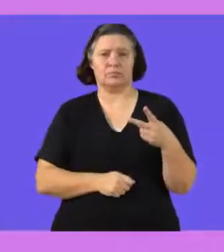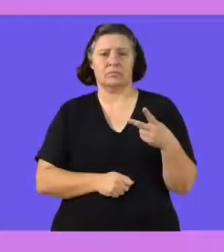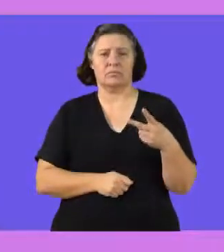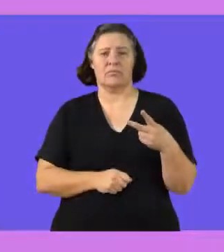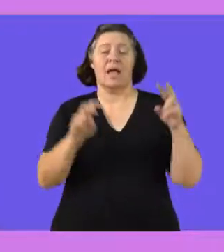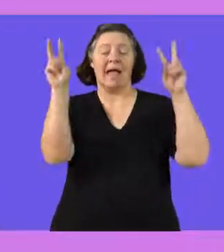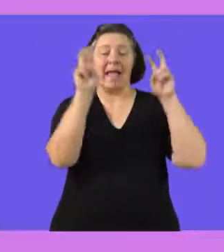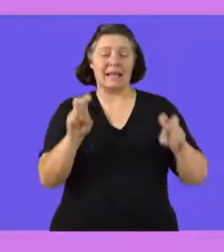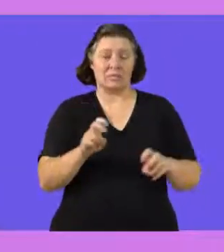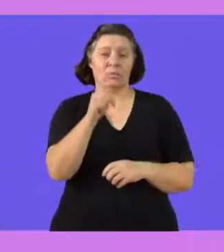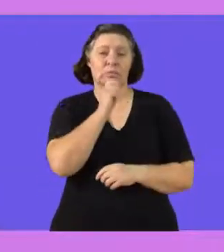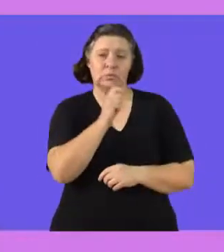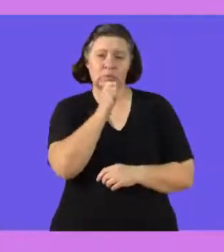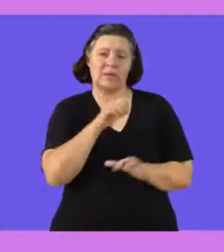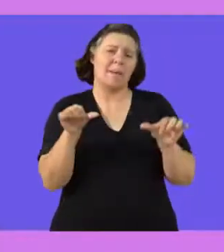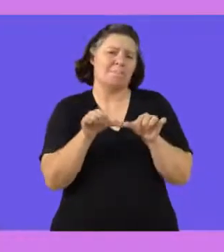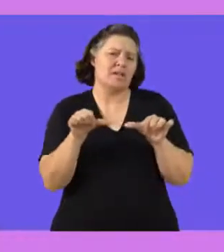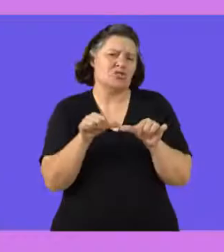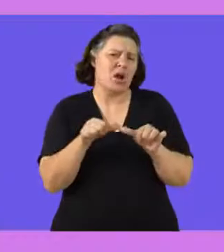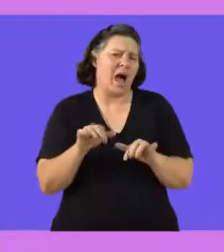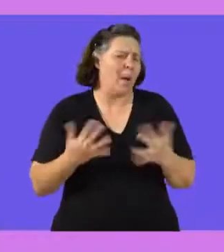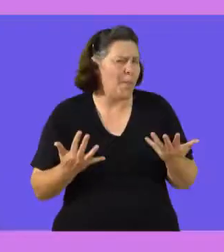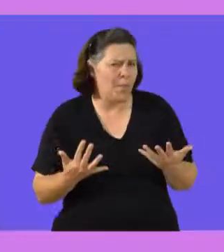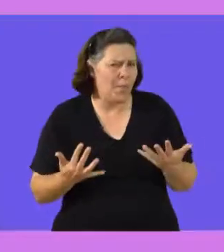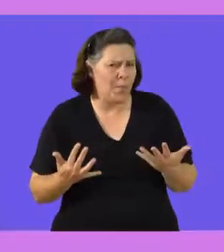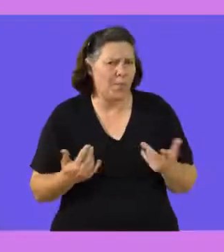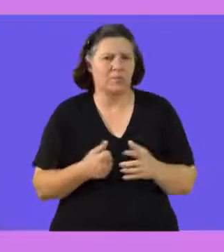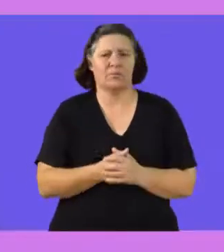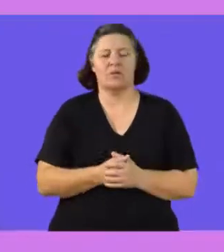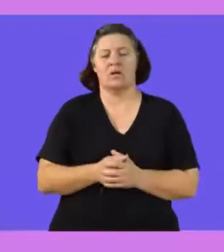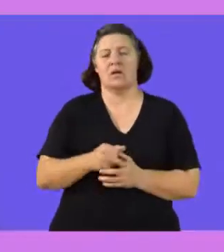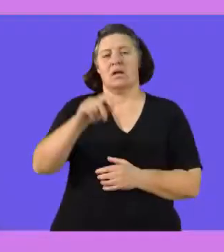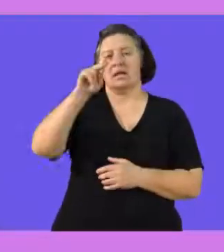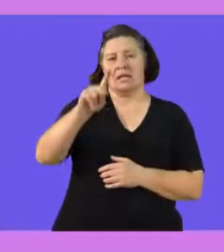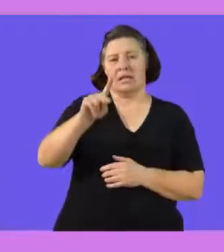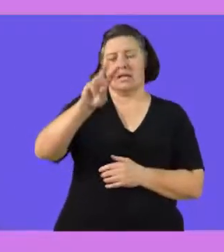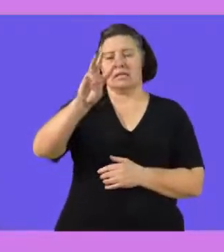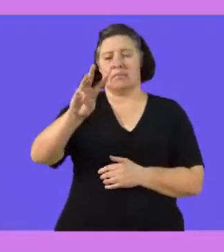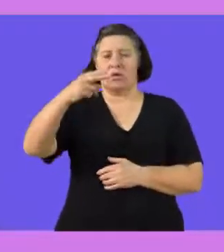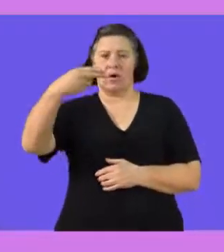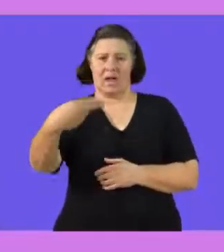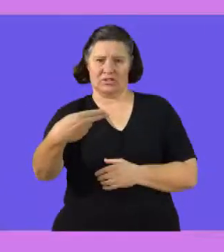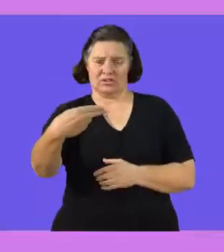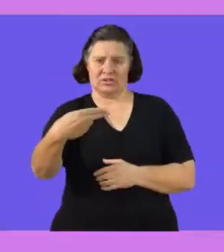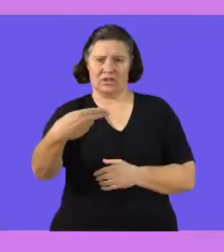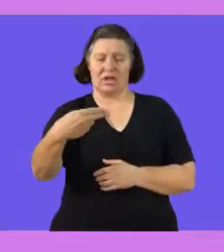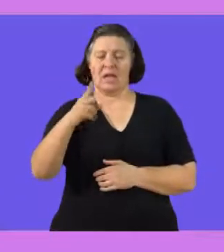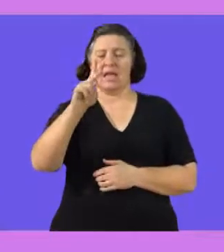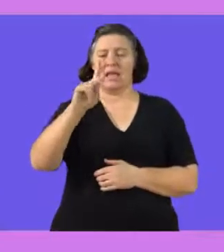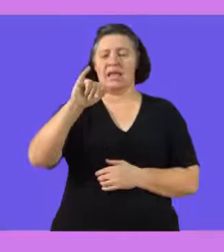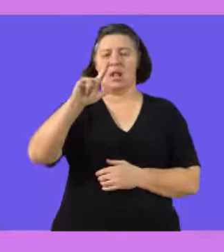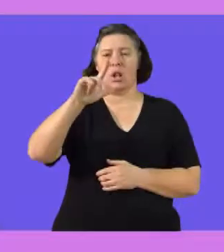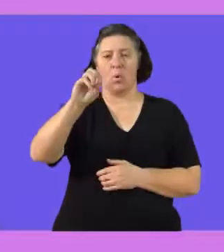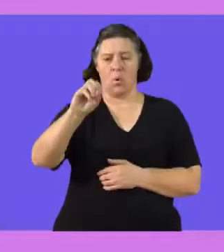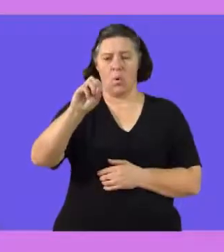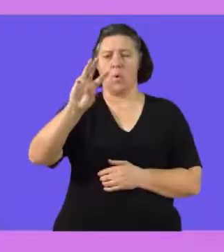2. Electricity consumption is measured in what? That will be kilowatt hours of electricity. So